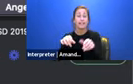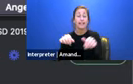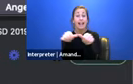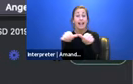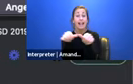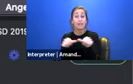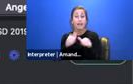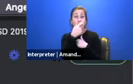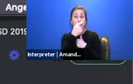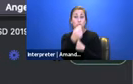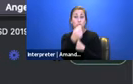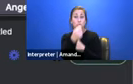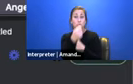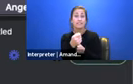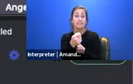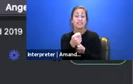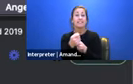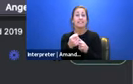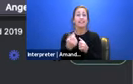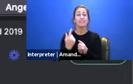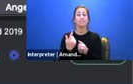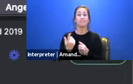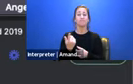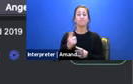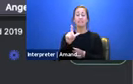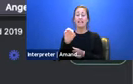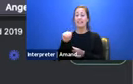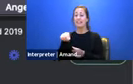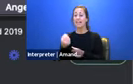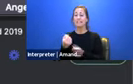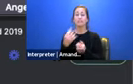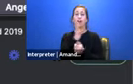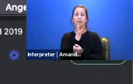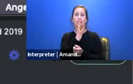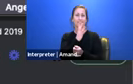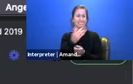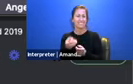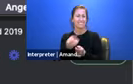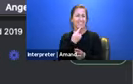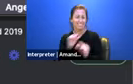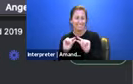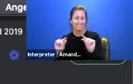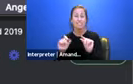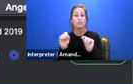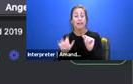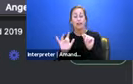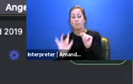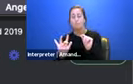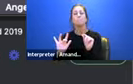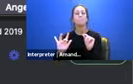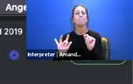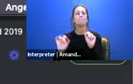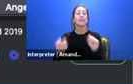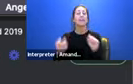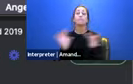that you can come in and ask questions, make comments, and tell us what's going